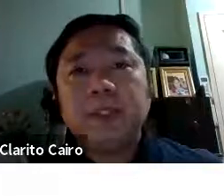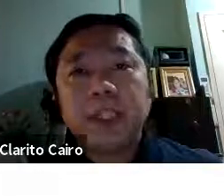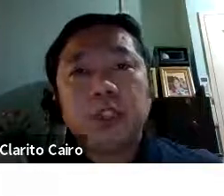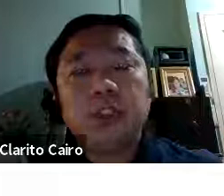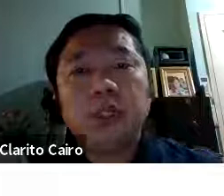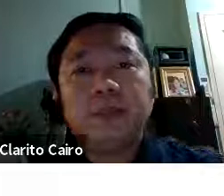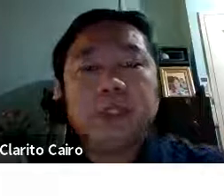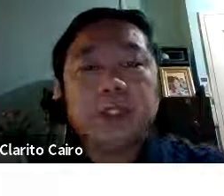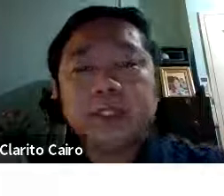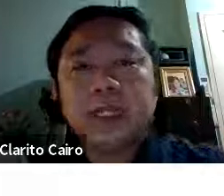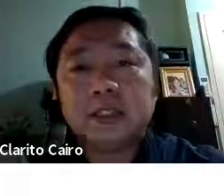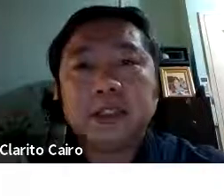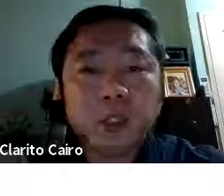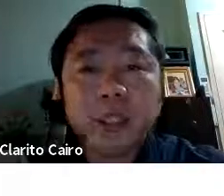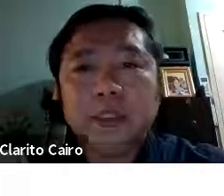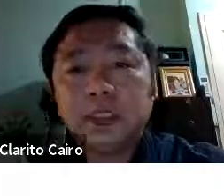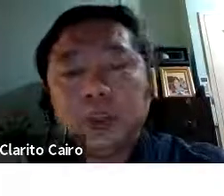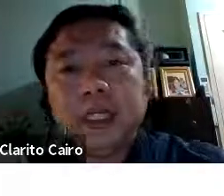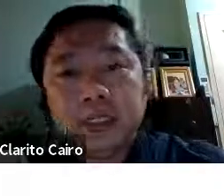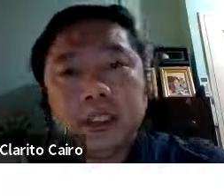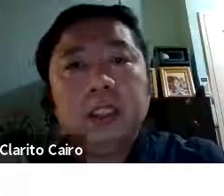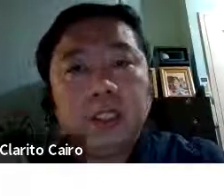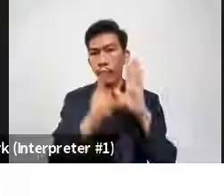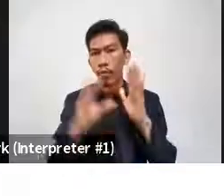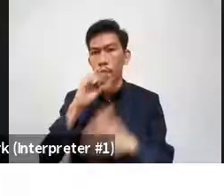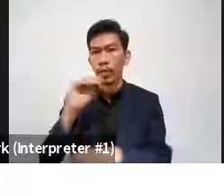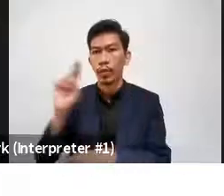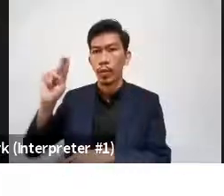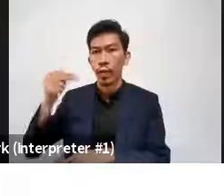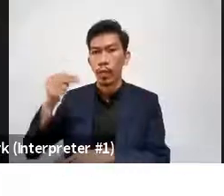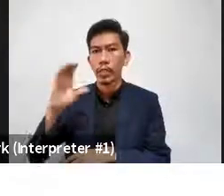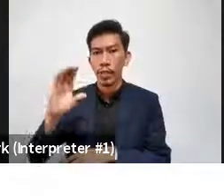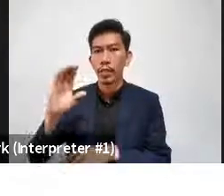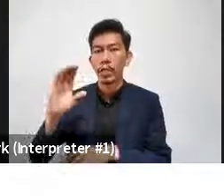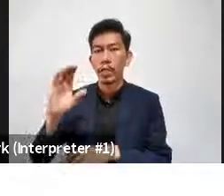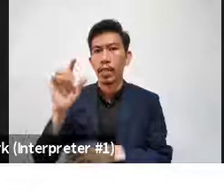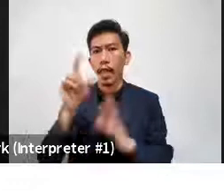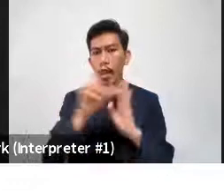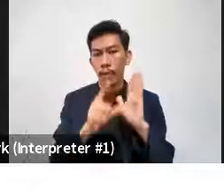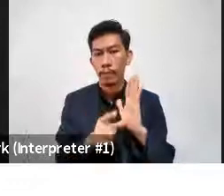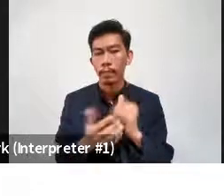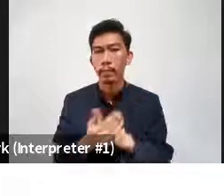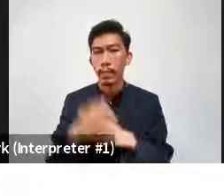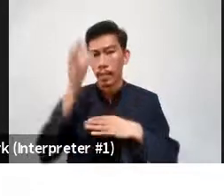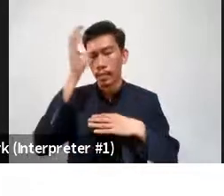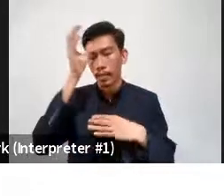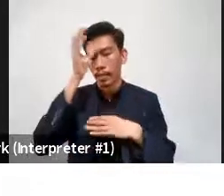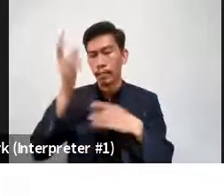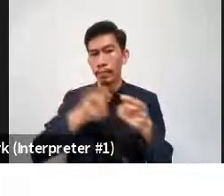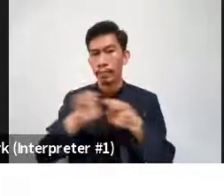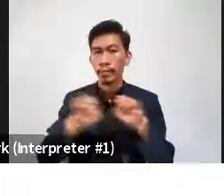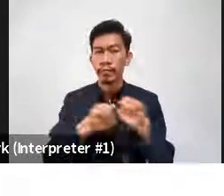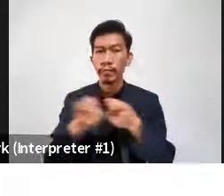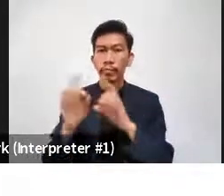the implementation of cancer law and the UHC law. the Cancer Control Division right now is still